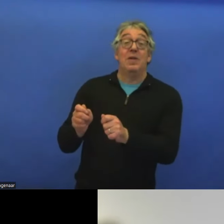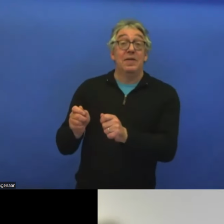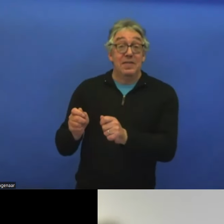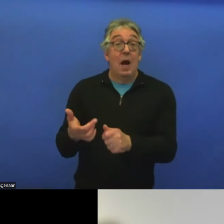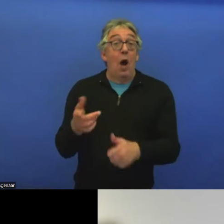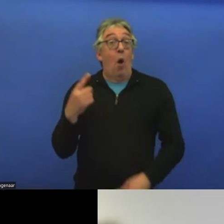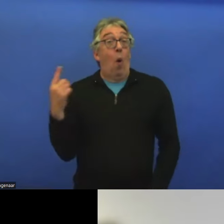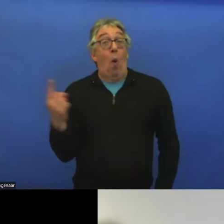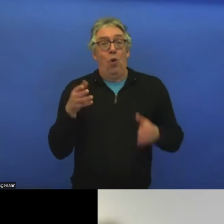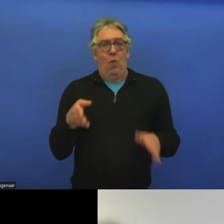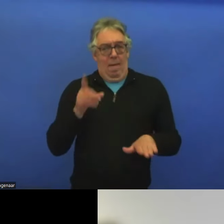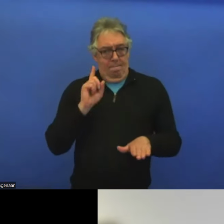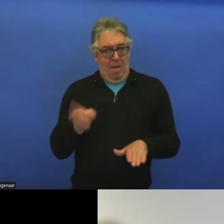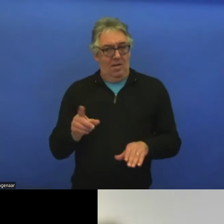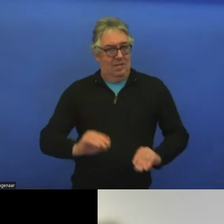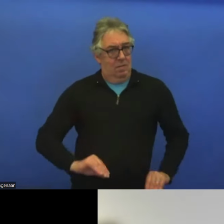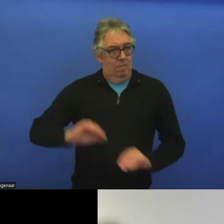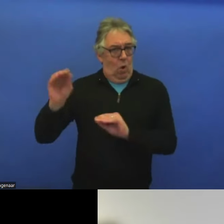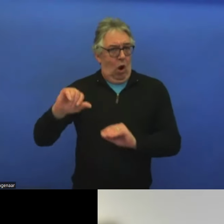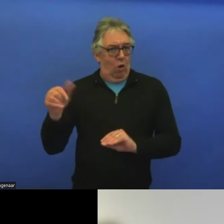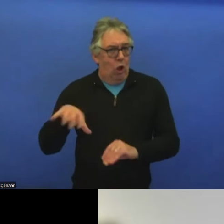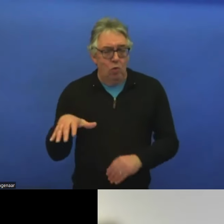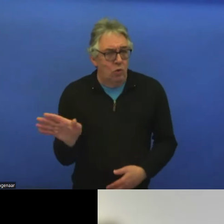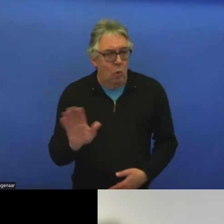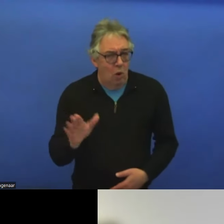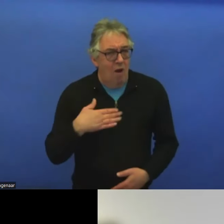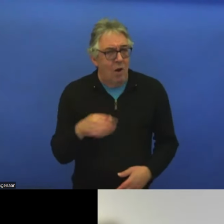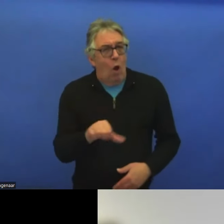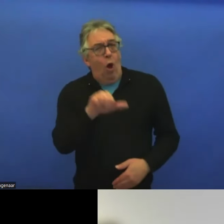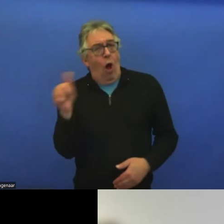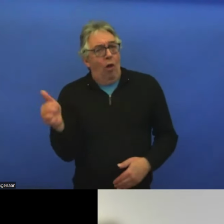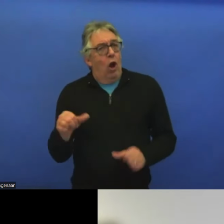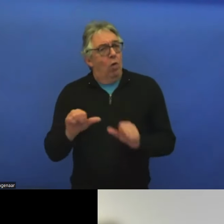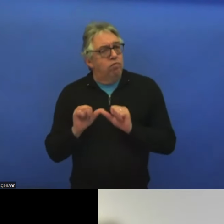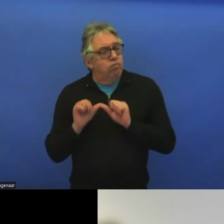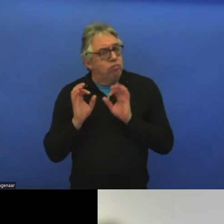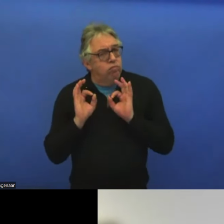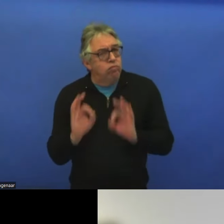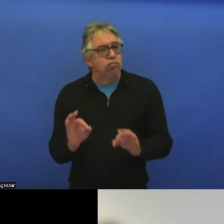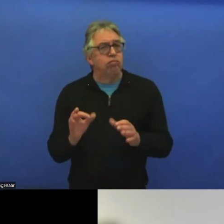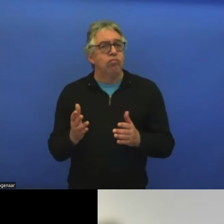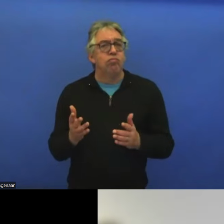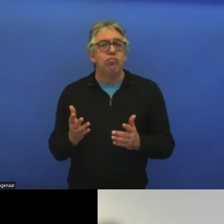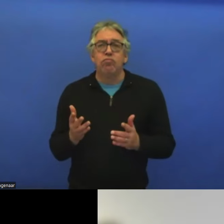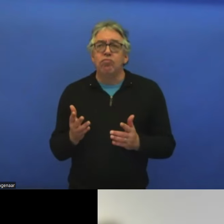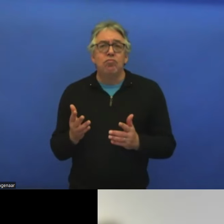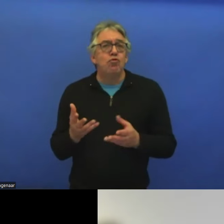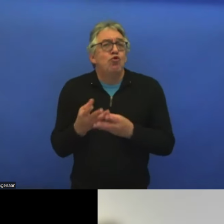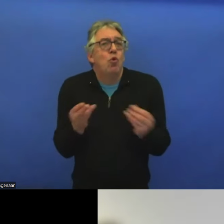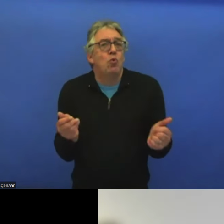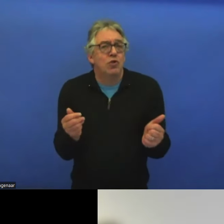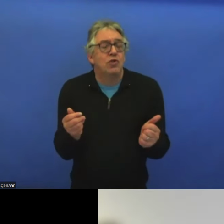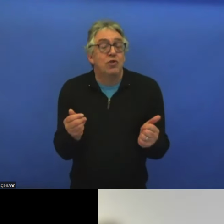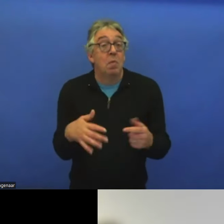pathways. For example, a pathway linked to education,